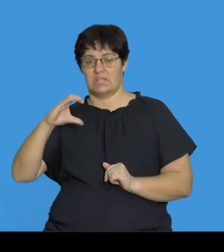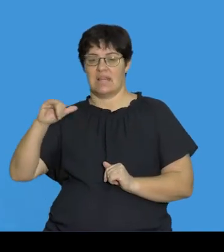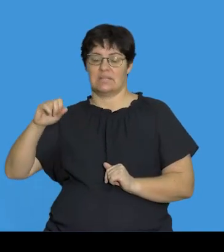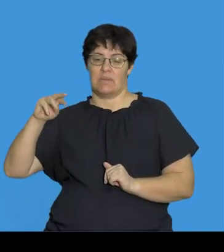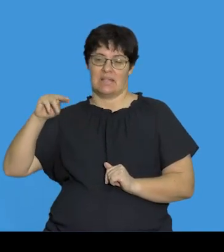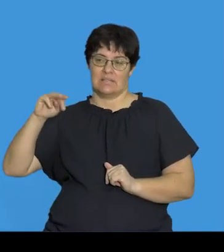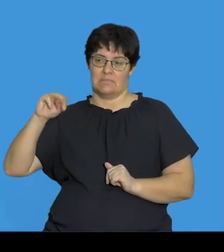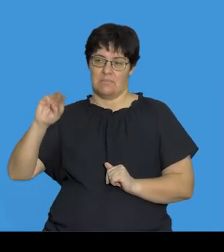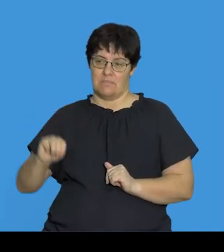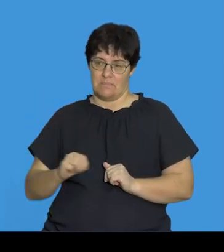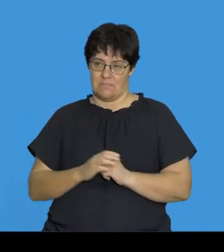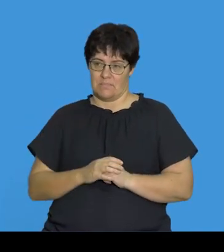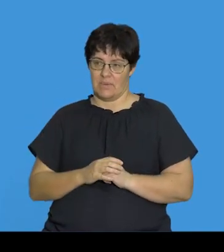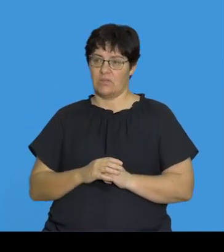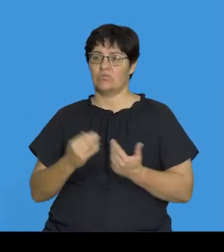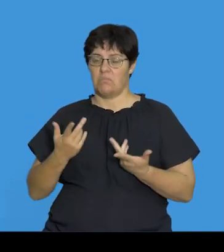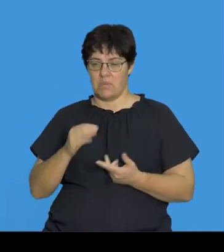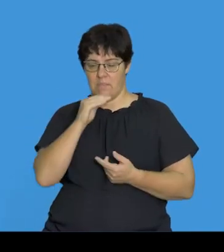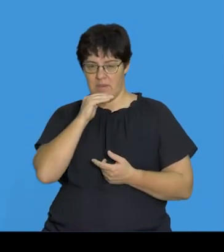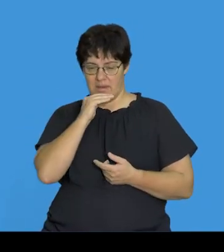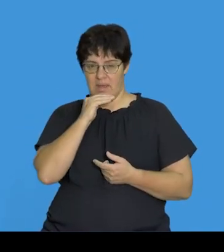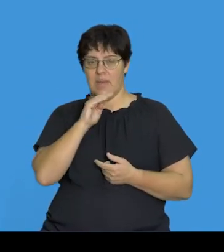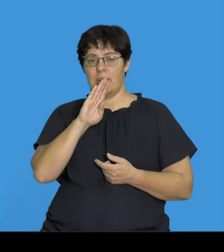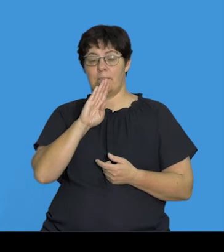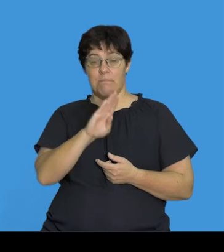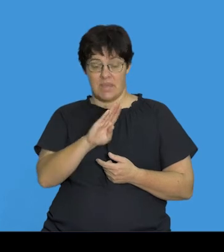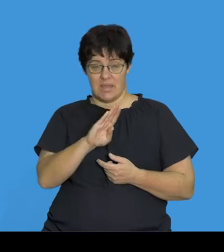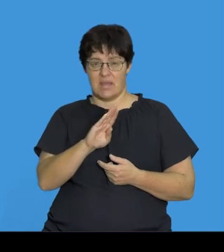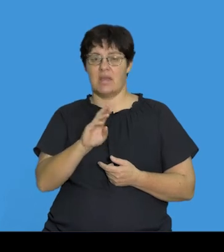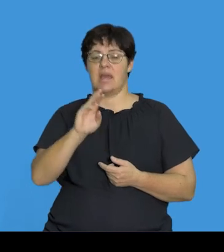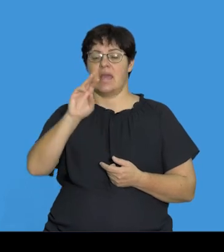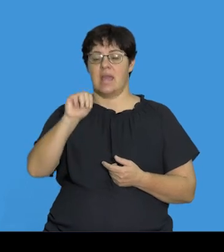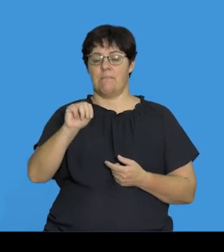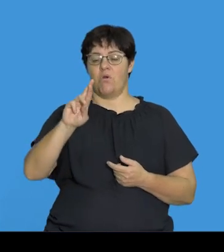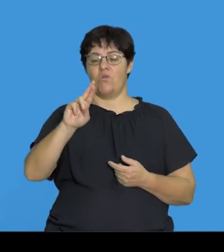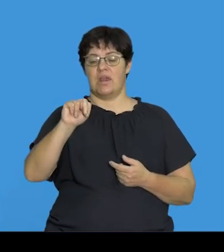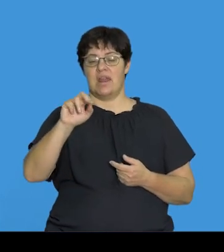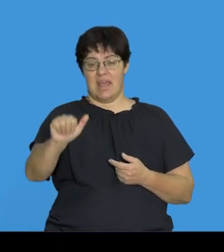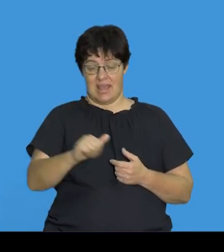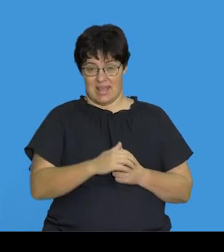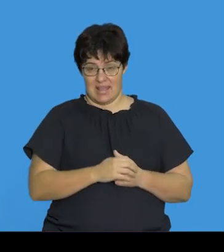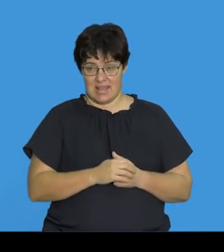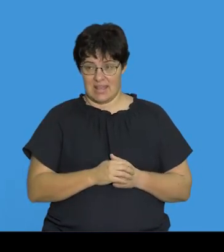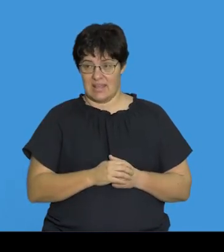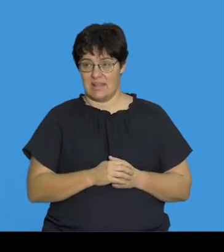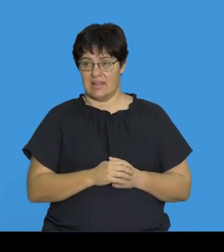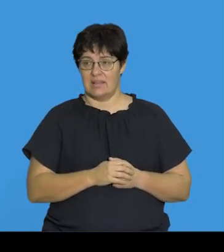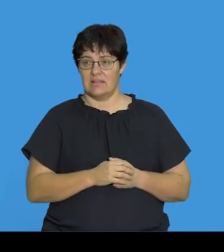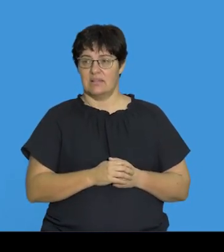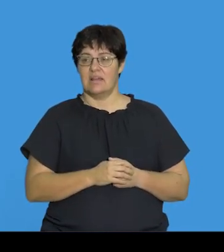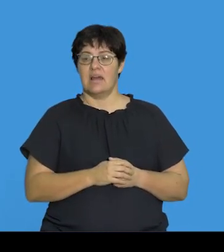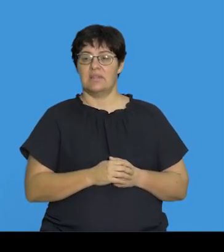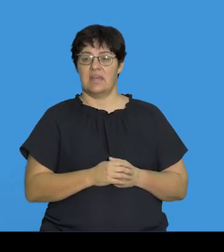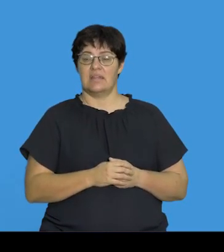to the cytoplasm, and so B would be the mRNA molecule. And finally, we've got to look